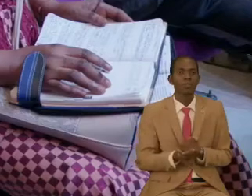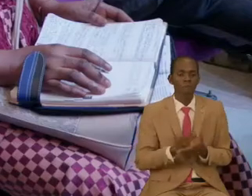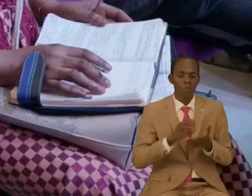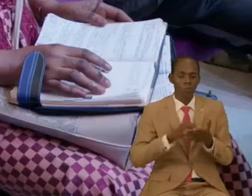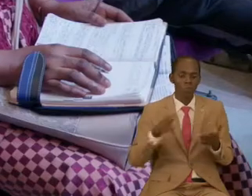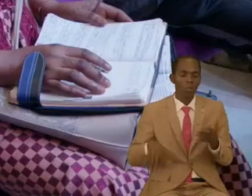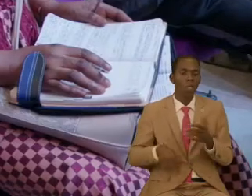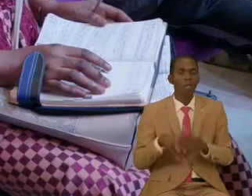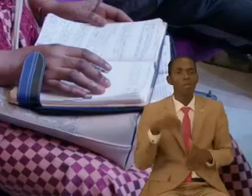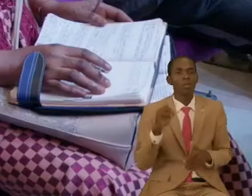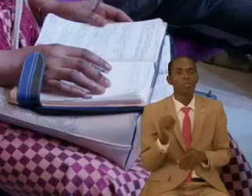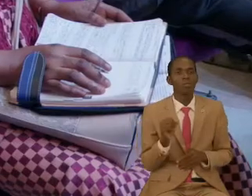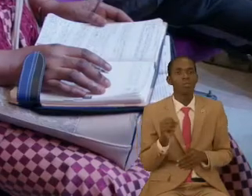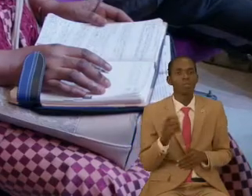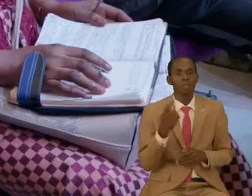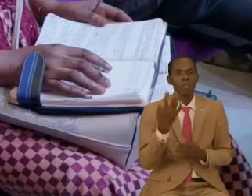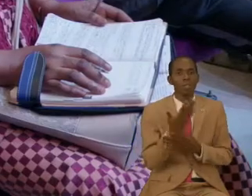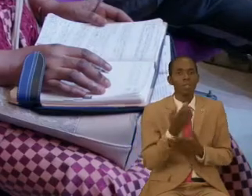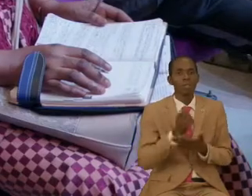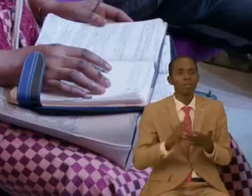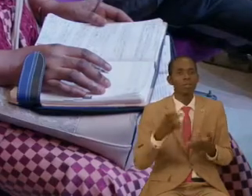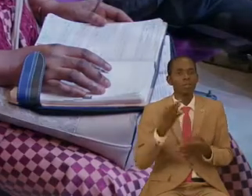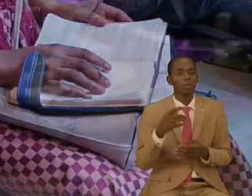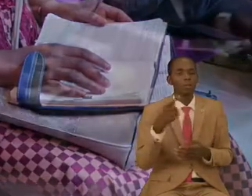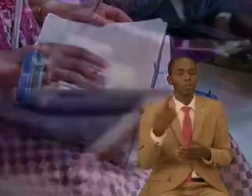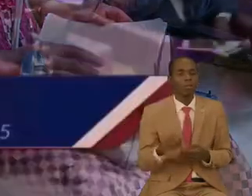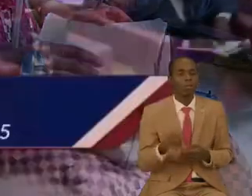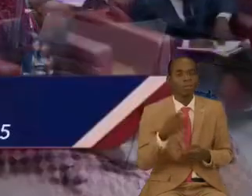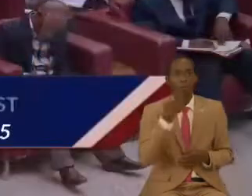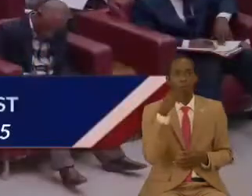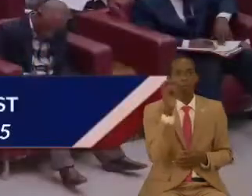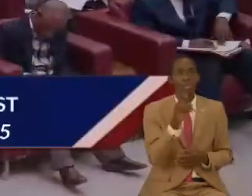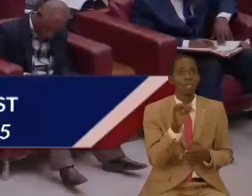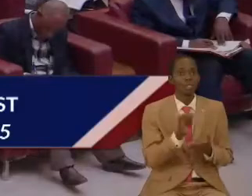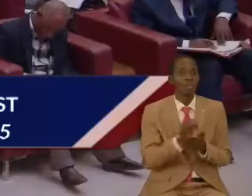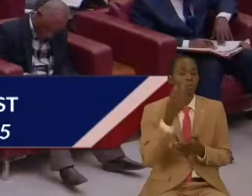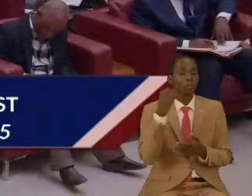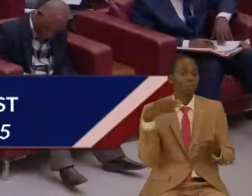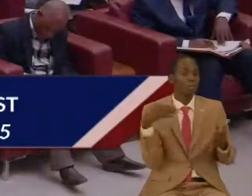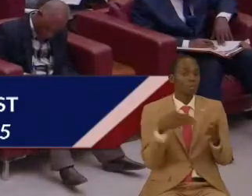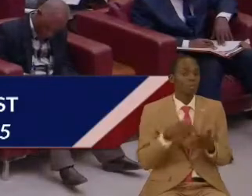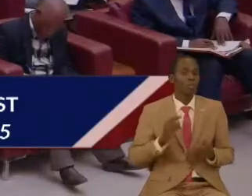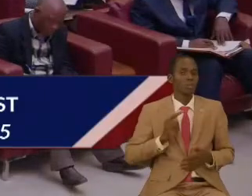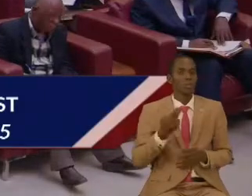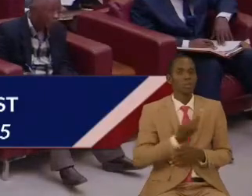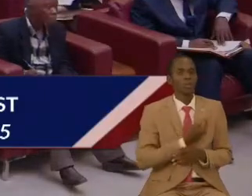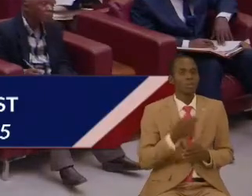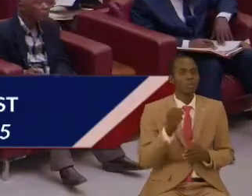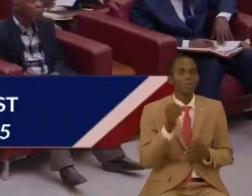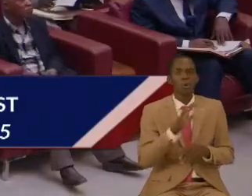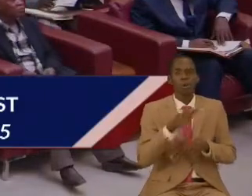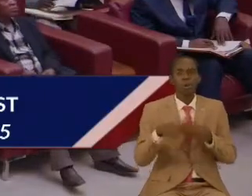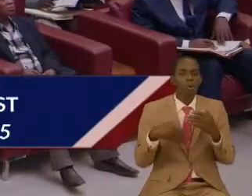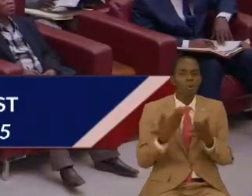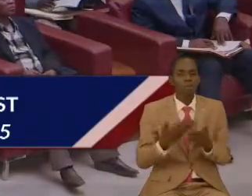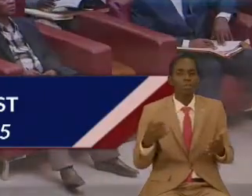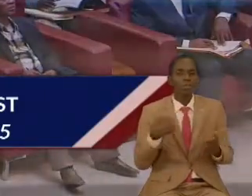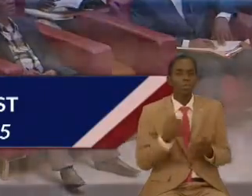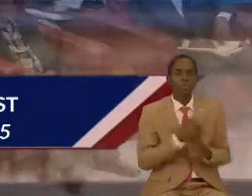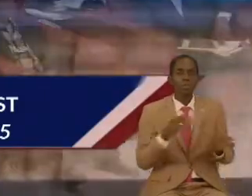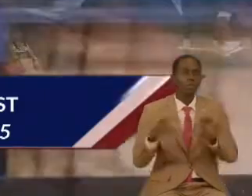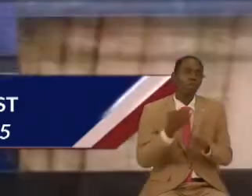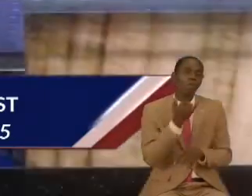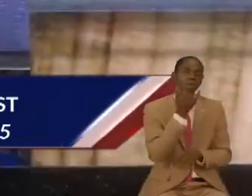out the handwriting of ordinances that was against us, all the things we did